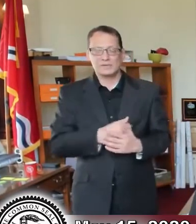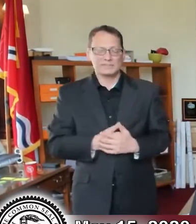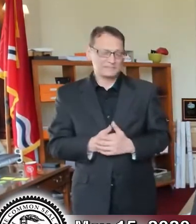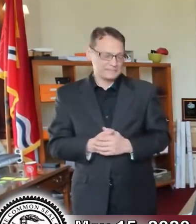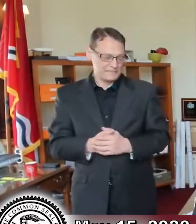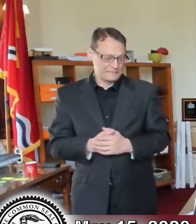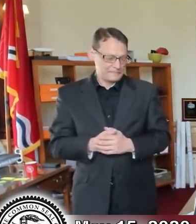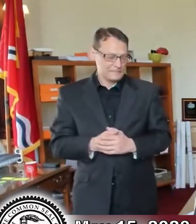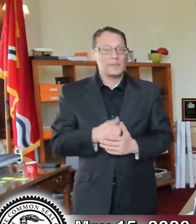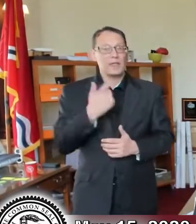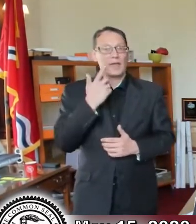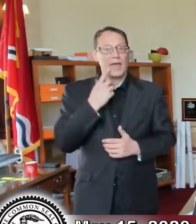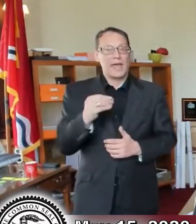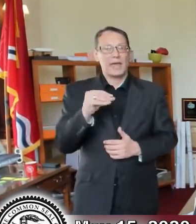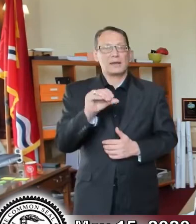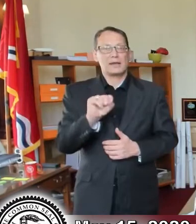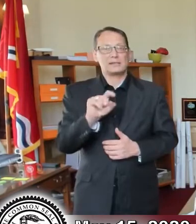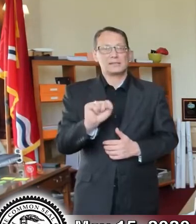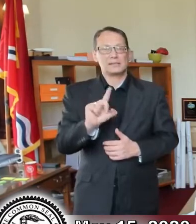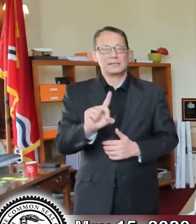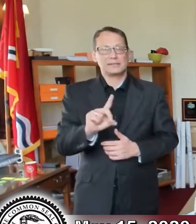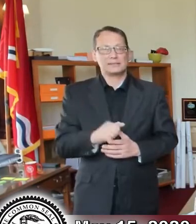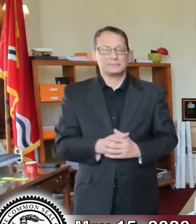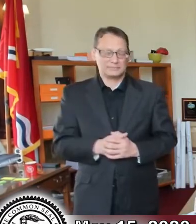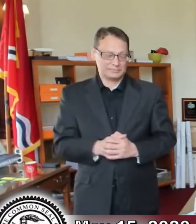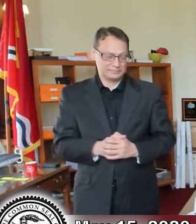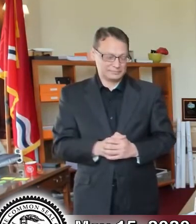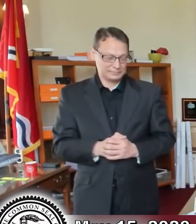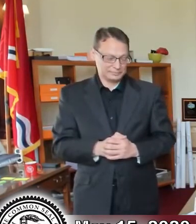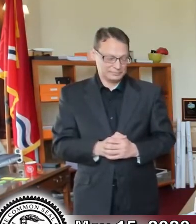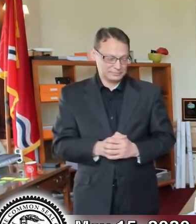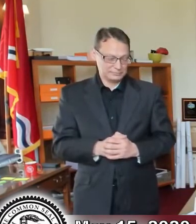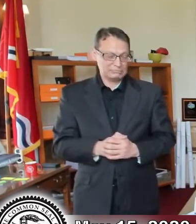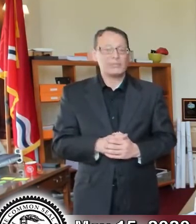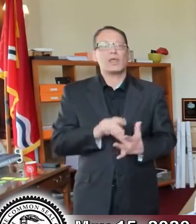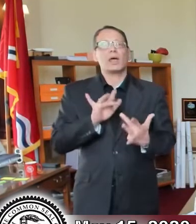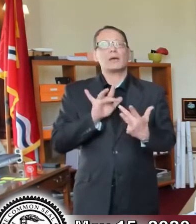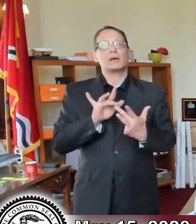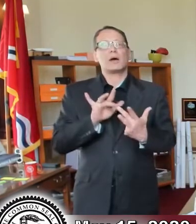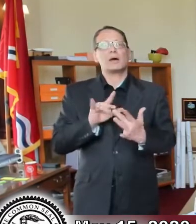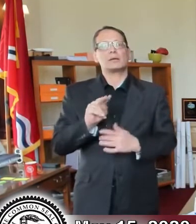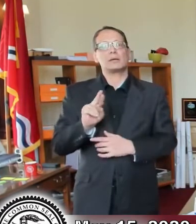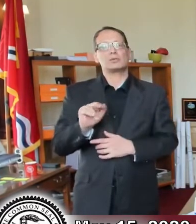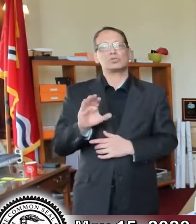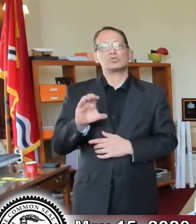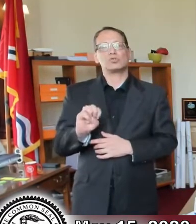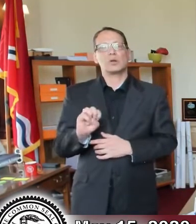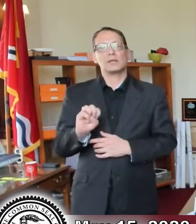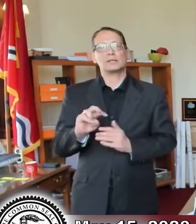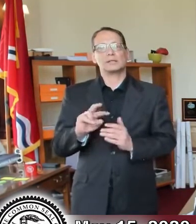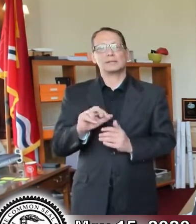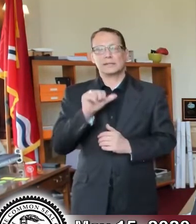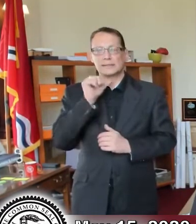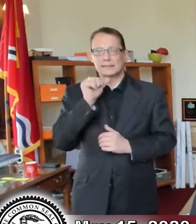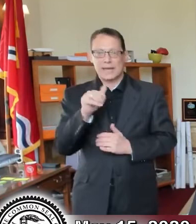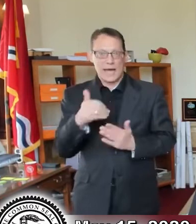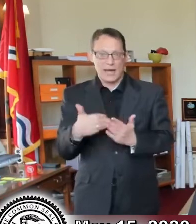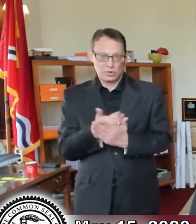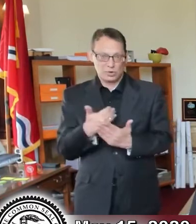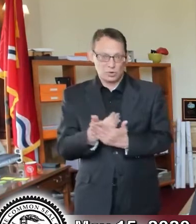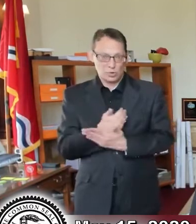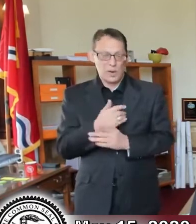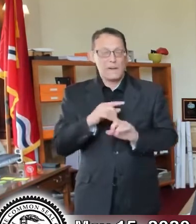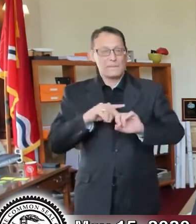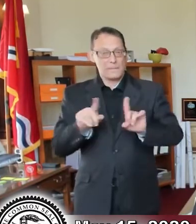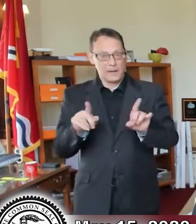patients, and for STDs. And so contact tracing in and of itself is not new, but it works